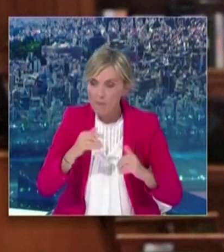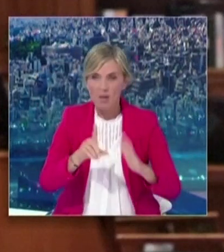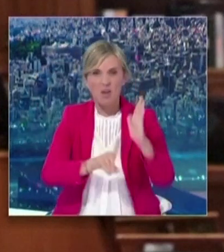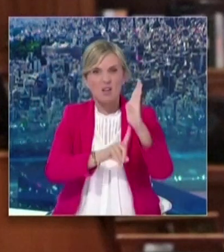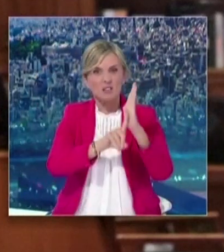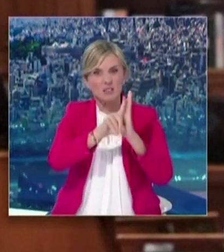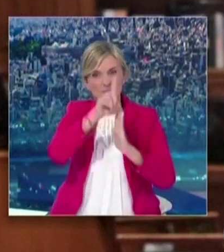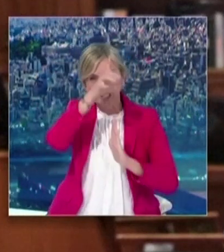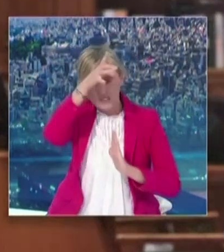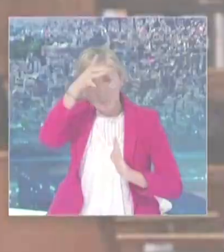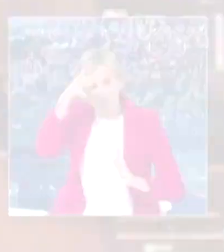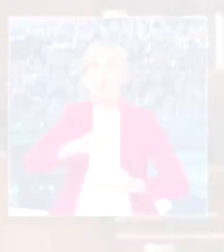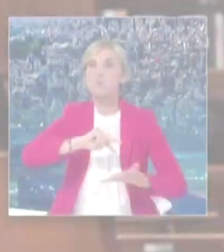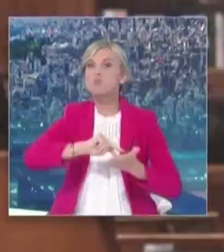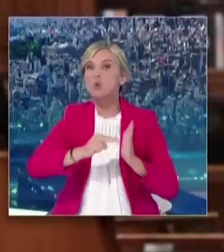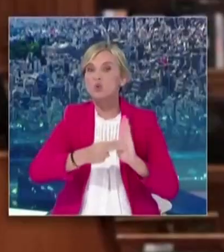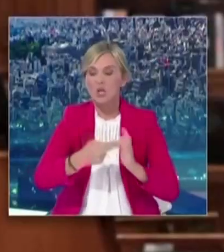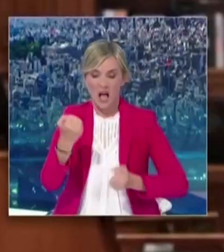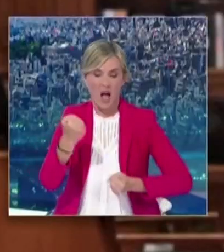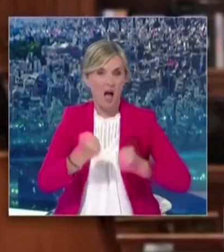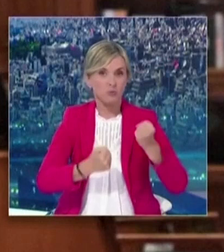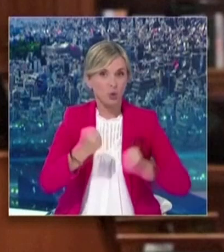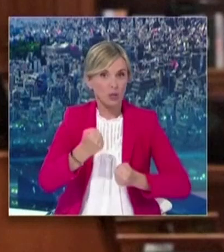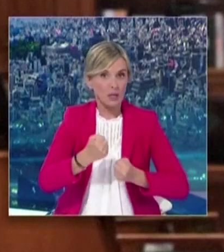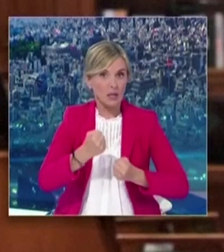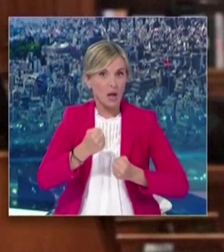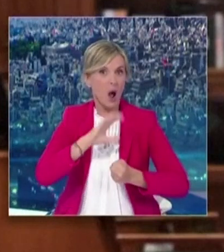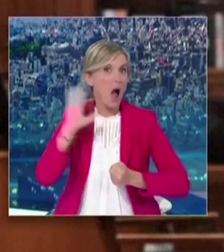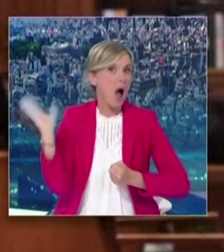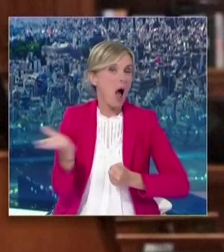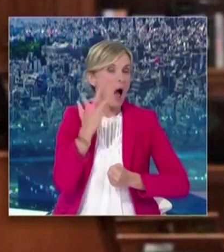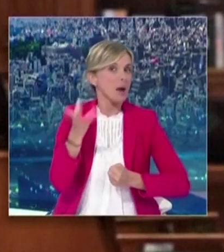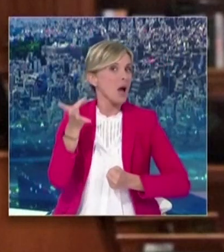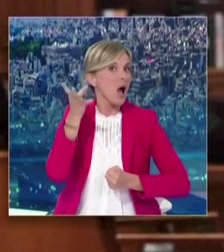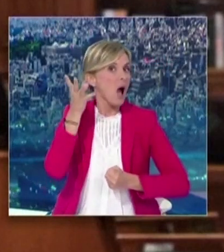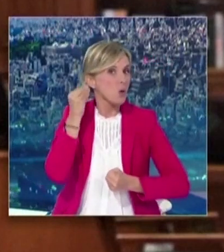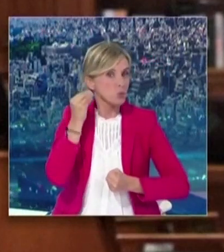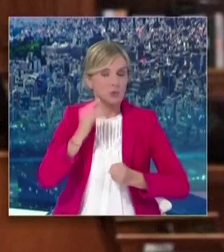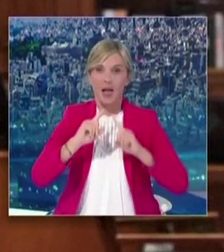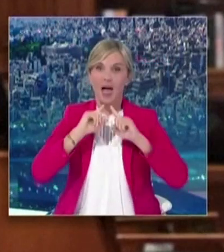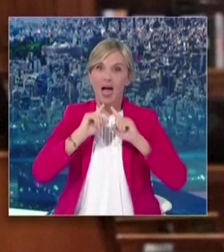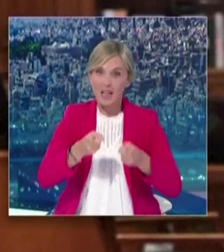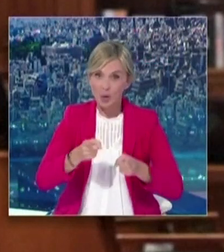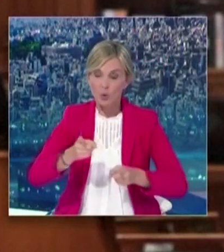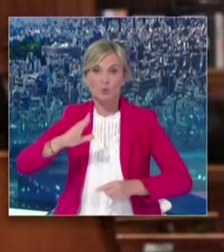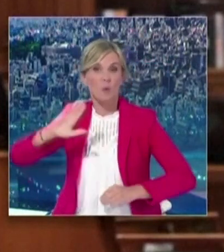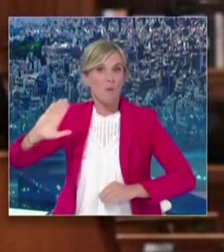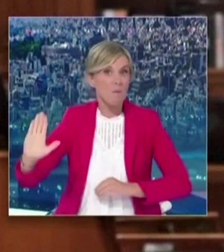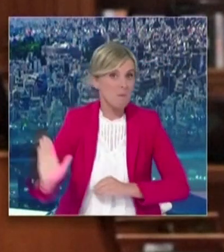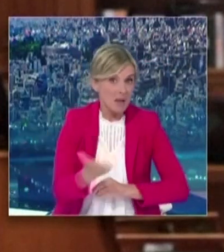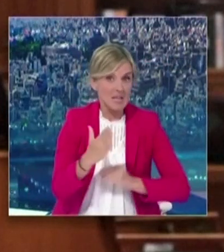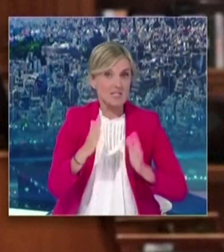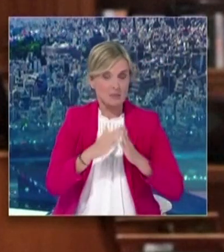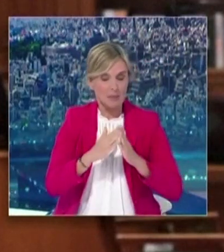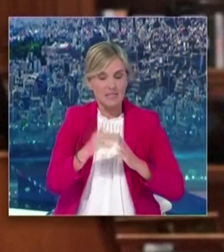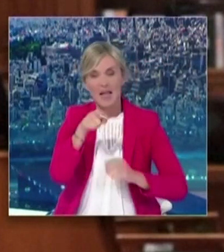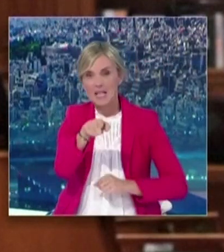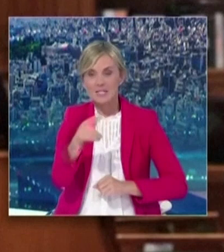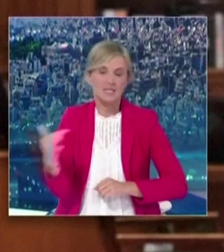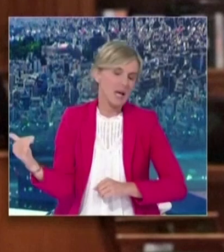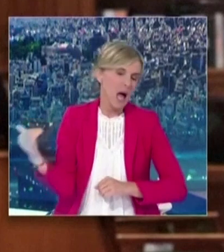whole country into a powder keg. If you receive the order to evacuate your area, I implore you to